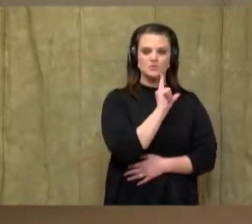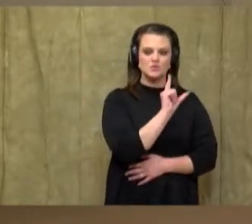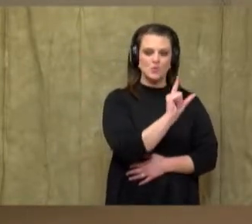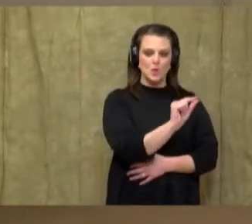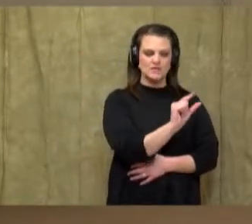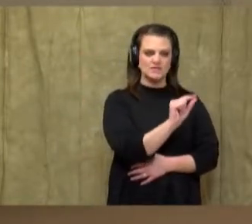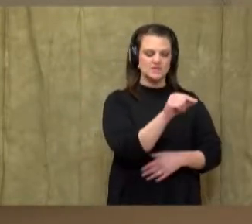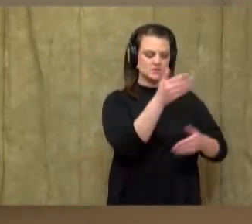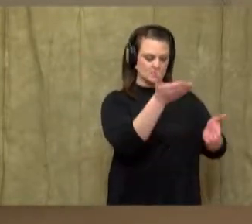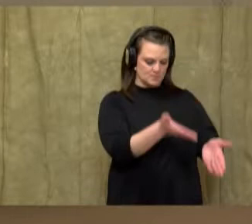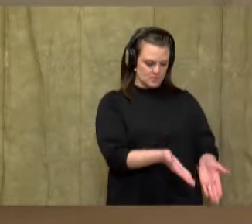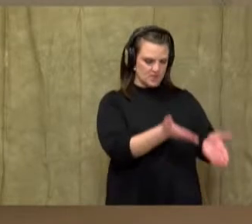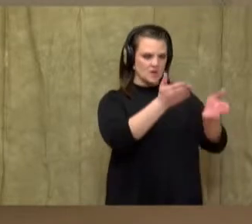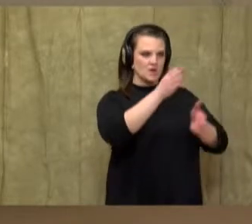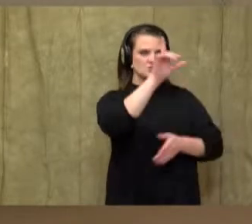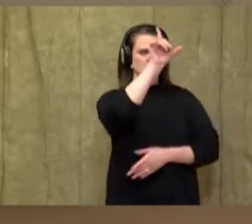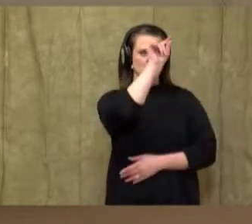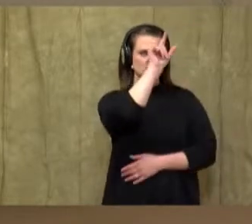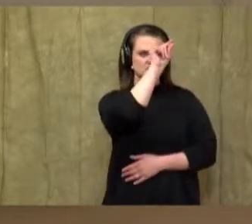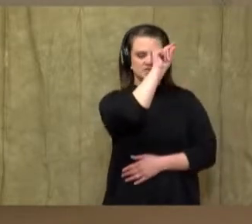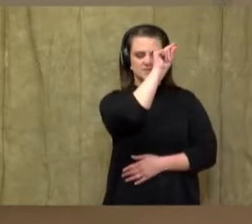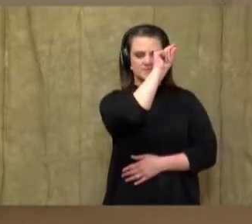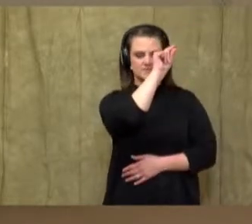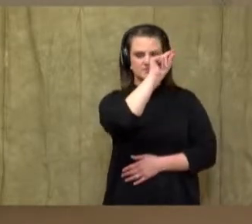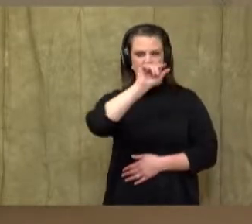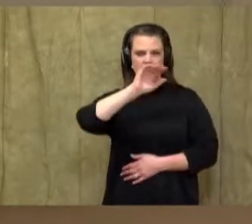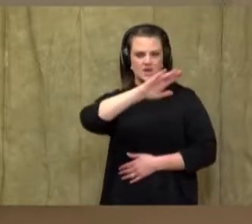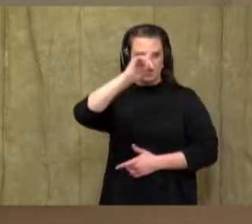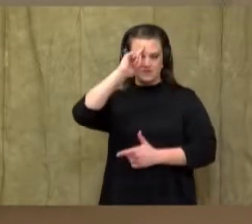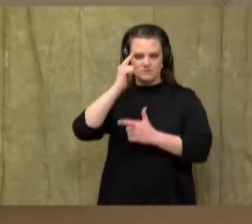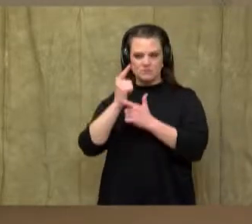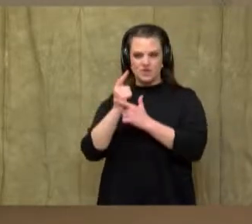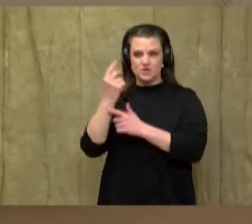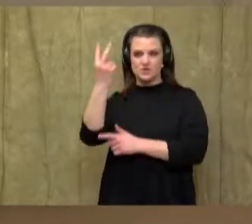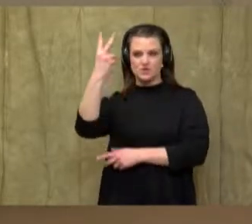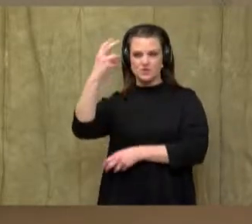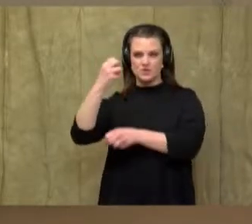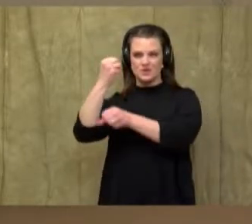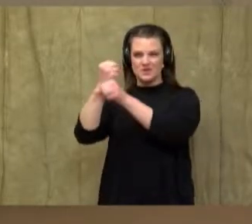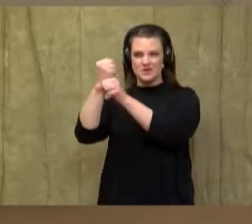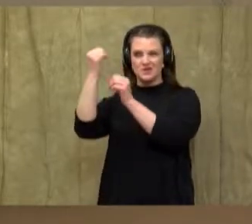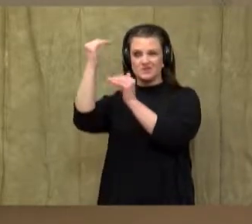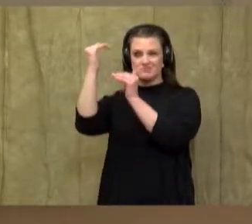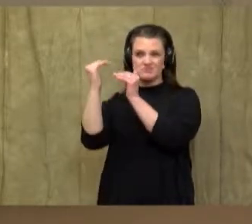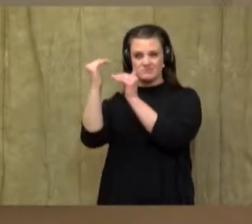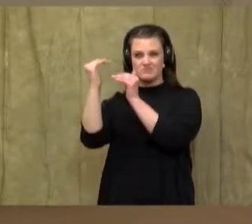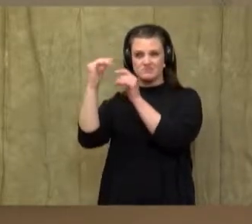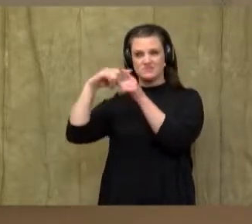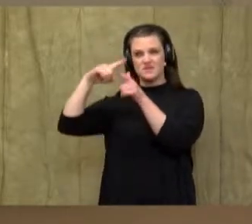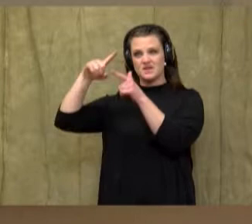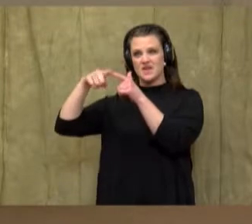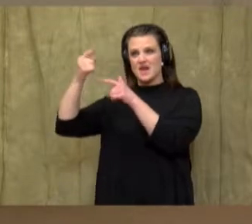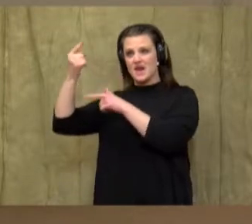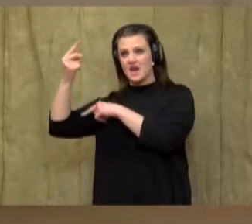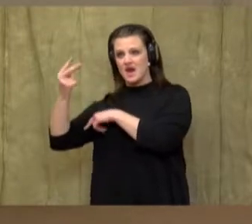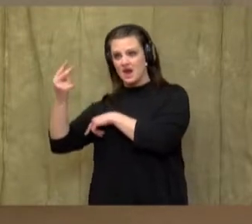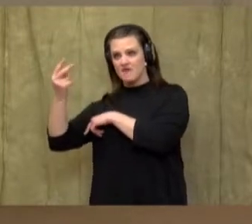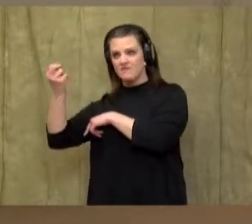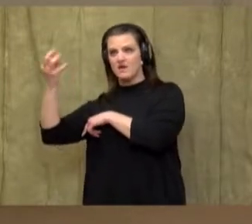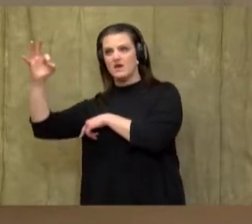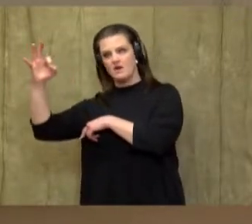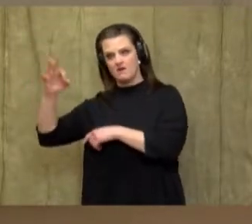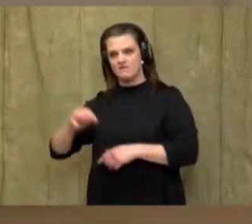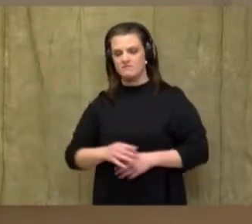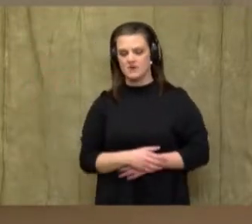can see 20 in my brain. His brother is 2 years less than half